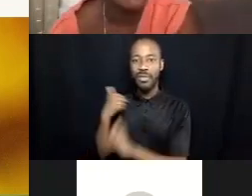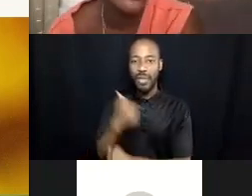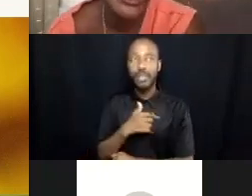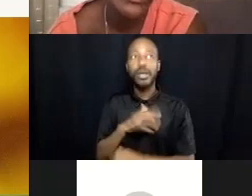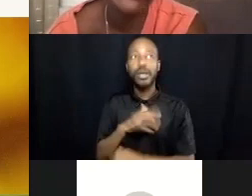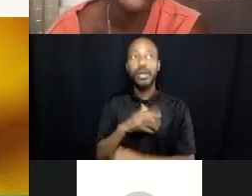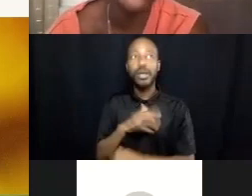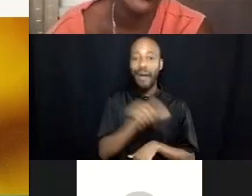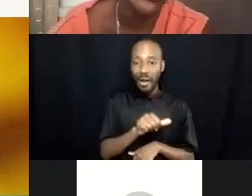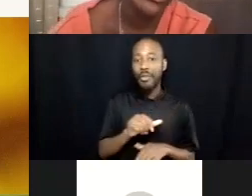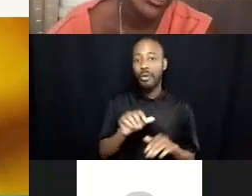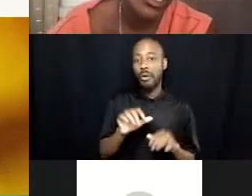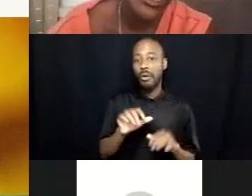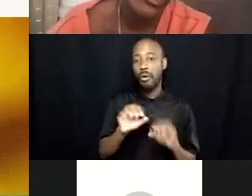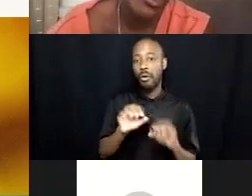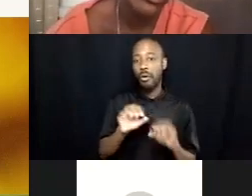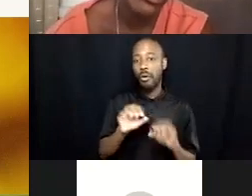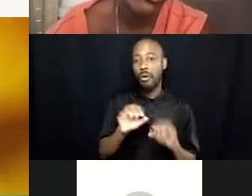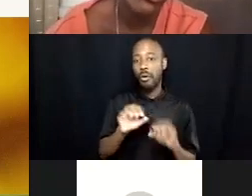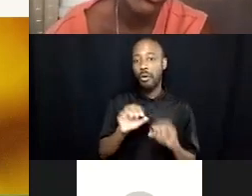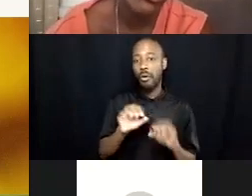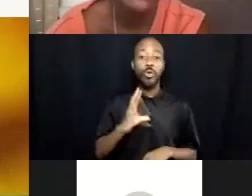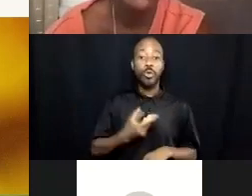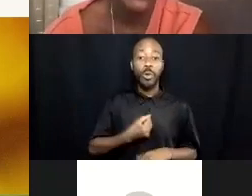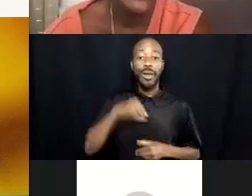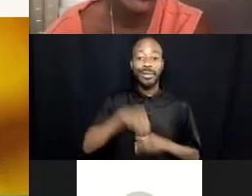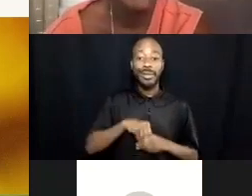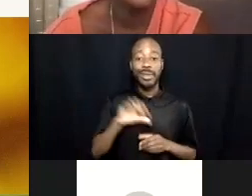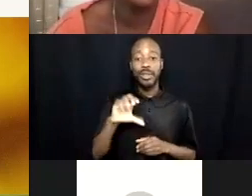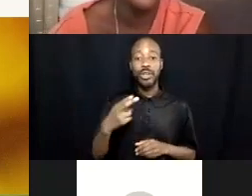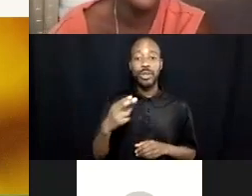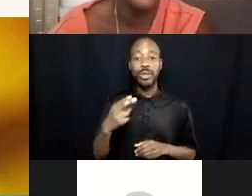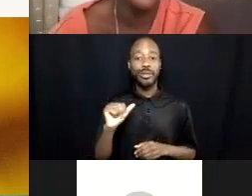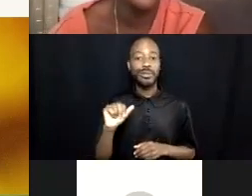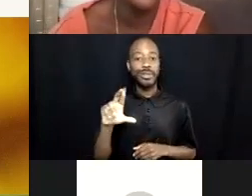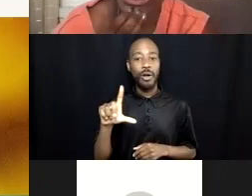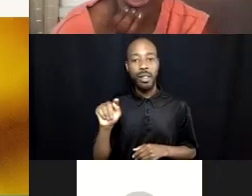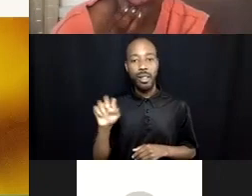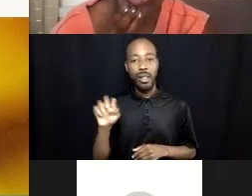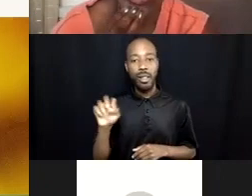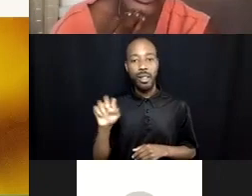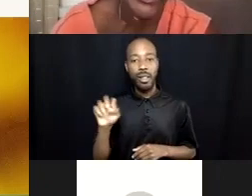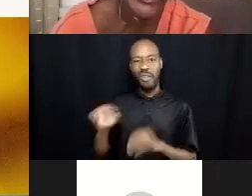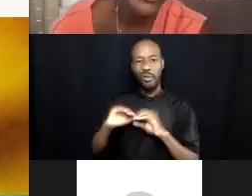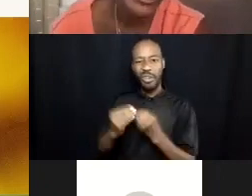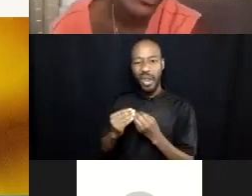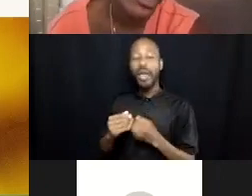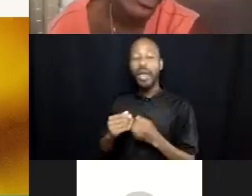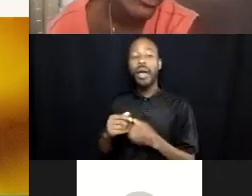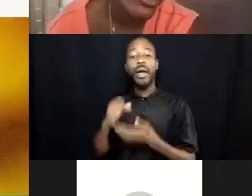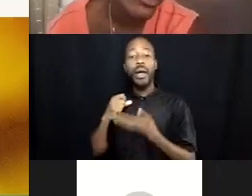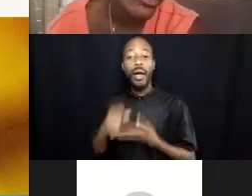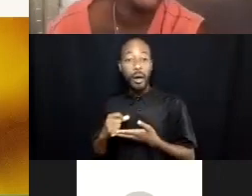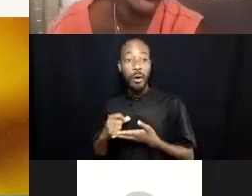called Transcend Charlotte. They are also folks who are helping to like connect folks who are trans to free mental